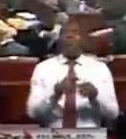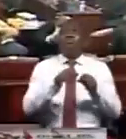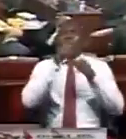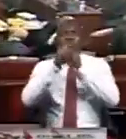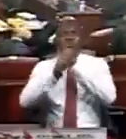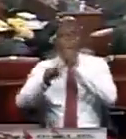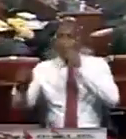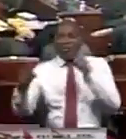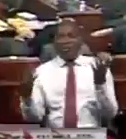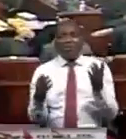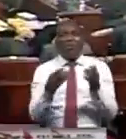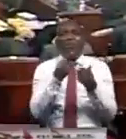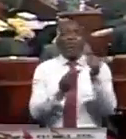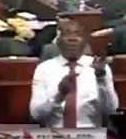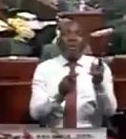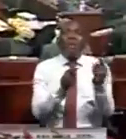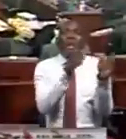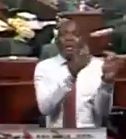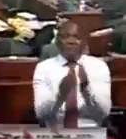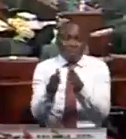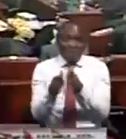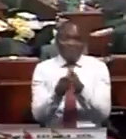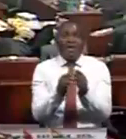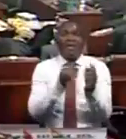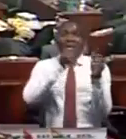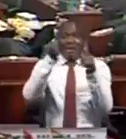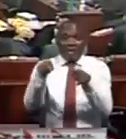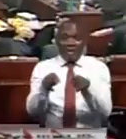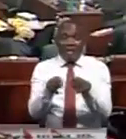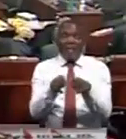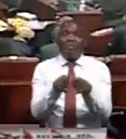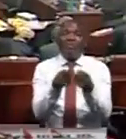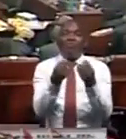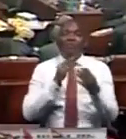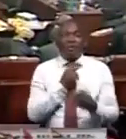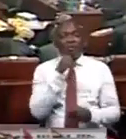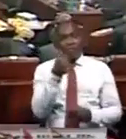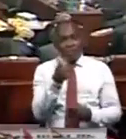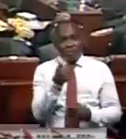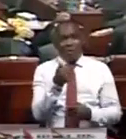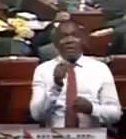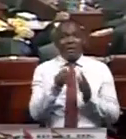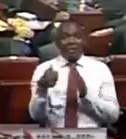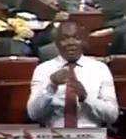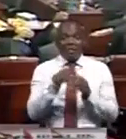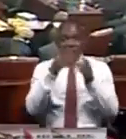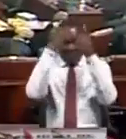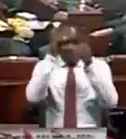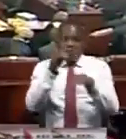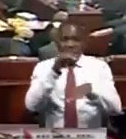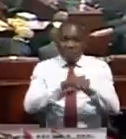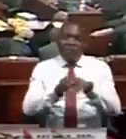want you to do is to prepare, come and address us on it tomorrow. Then we will give a reasoned ruling on it